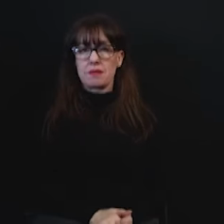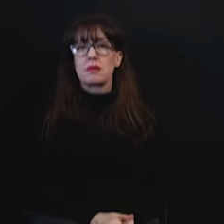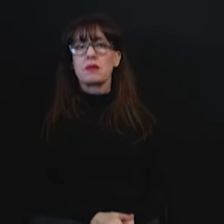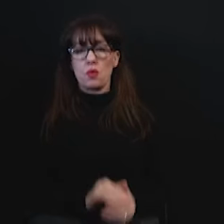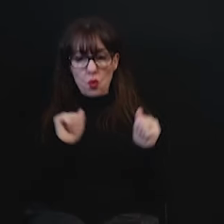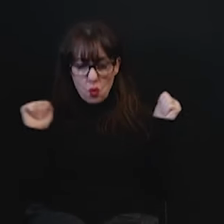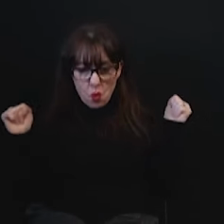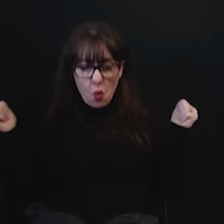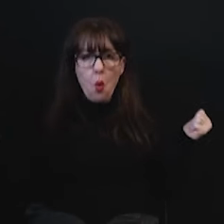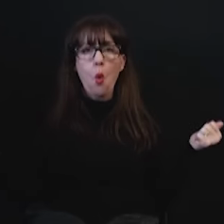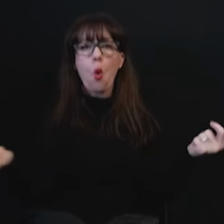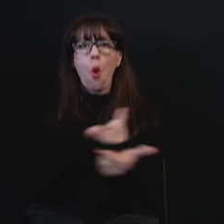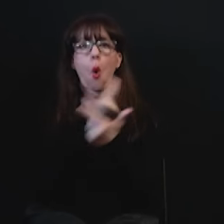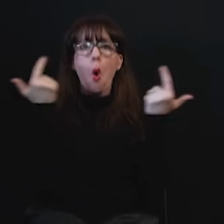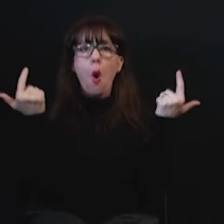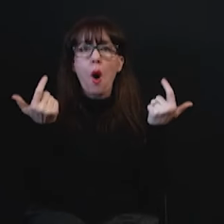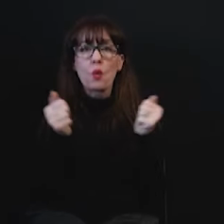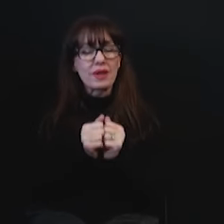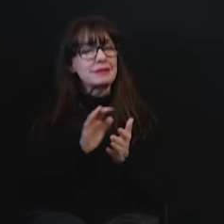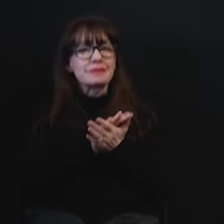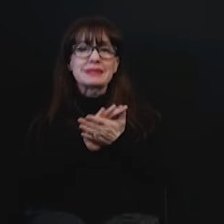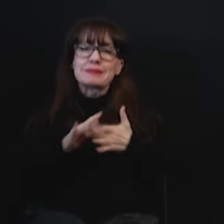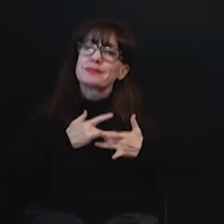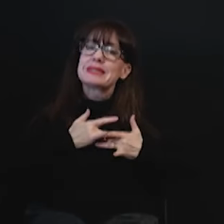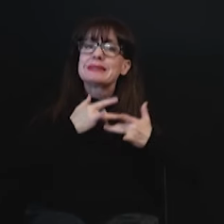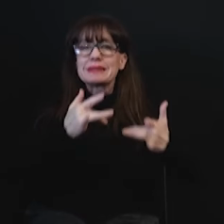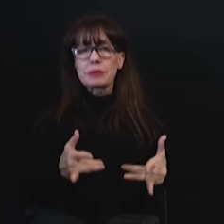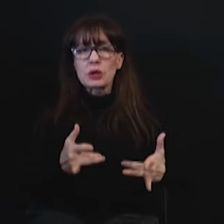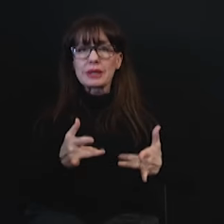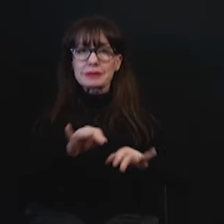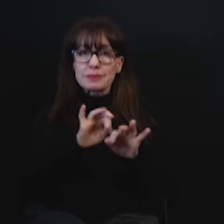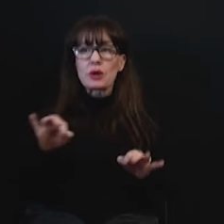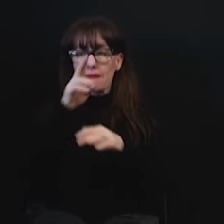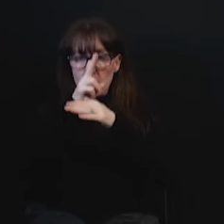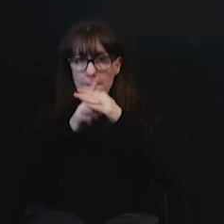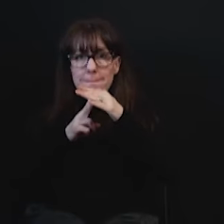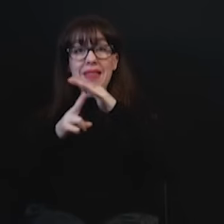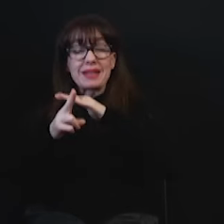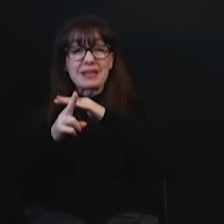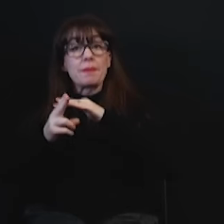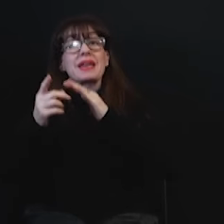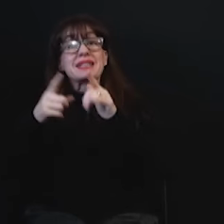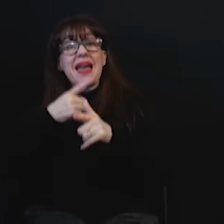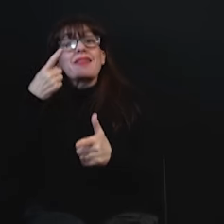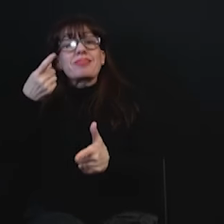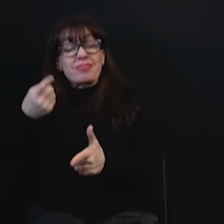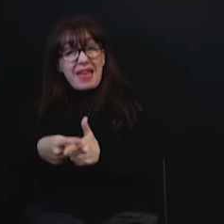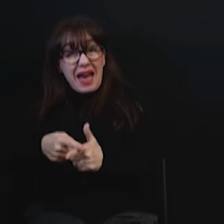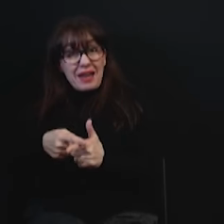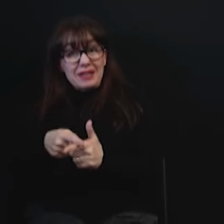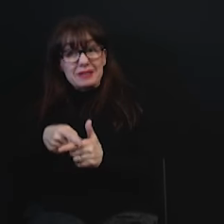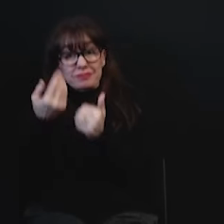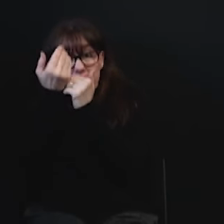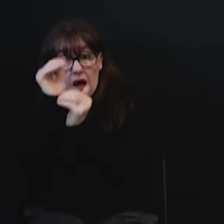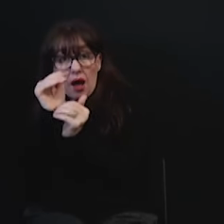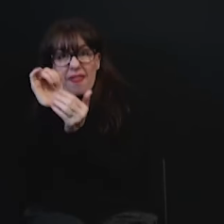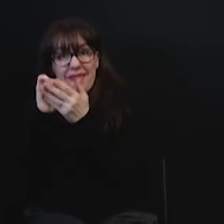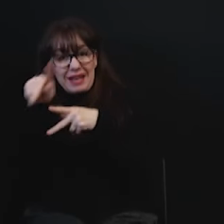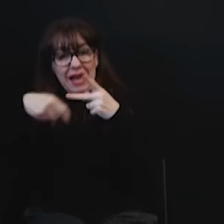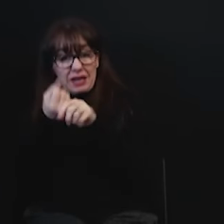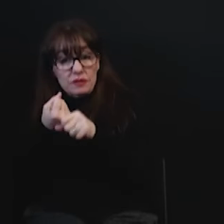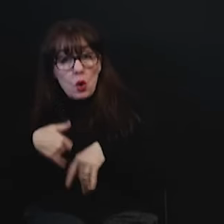All of this done in a sincere spirit of humility, because then, only then, in that kind of surrender, can we